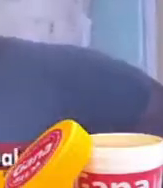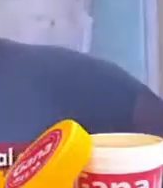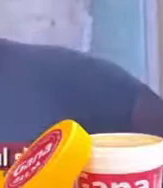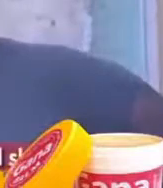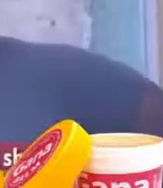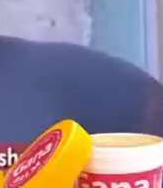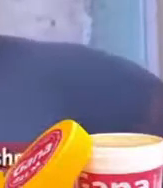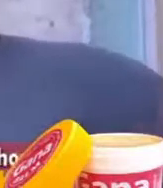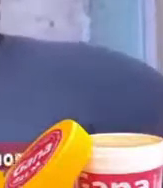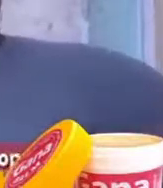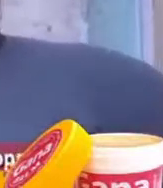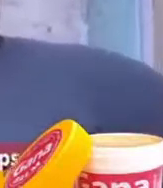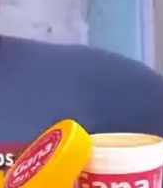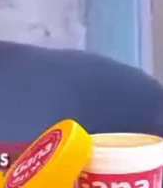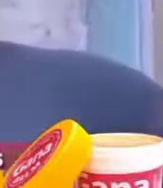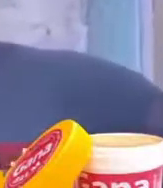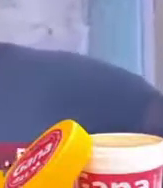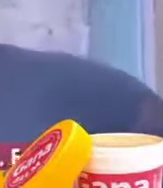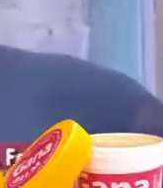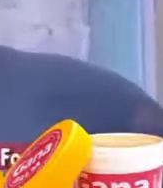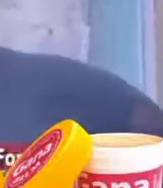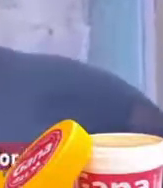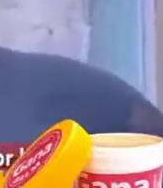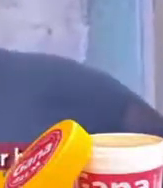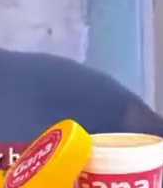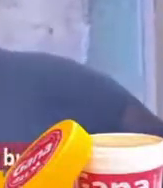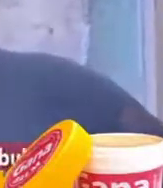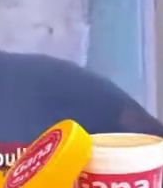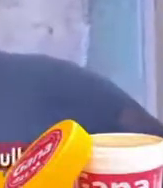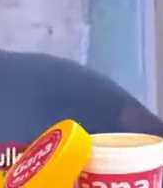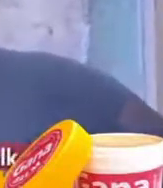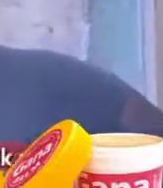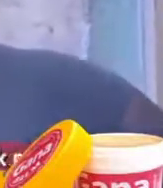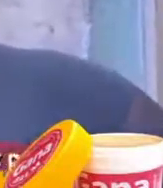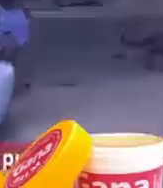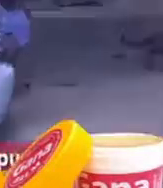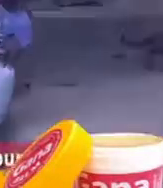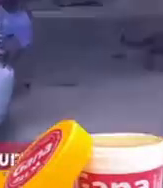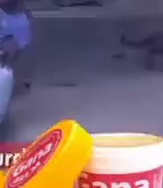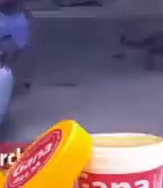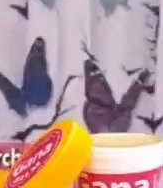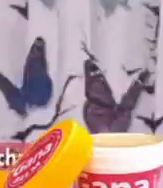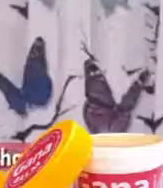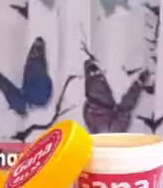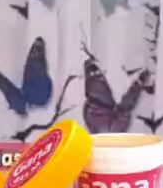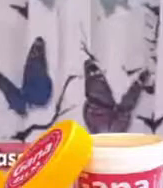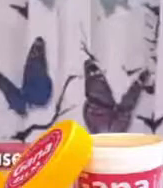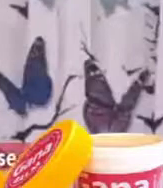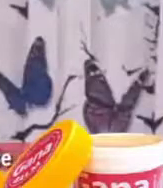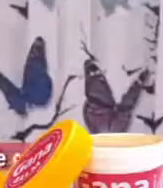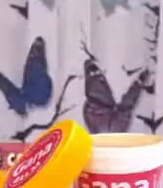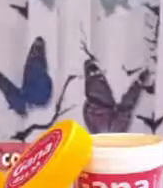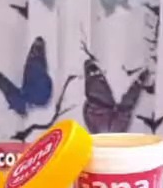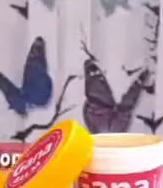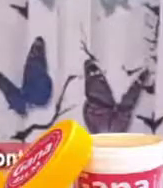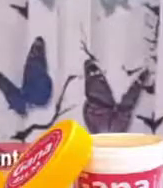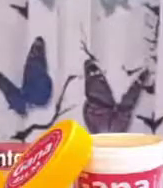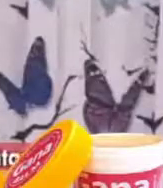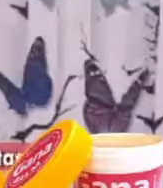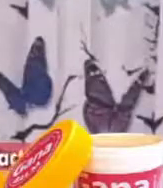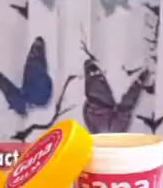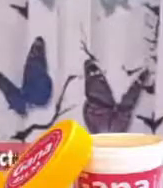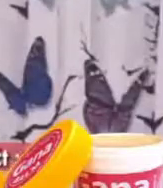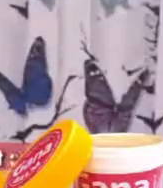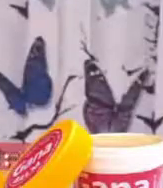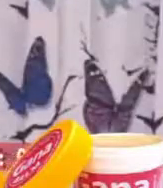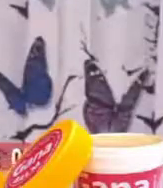Ganaba, young to to her. I first at Tiabako. I found you be 20 cedis. Hey! We need doctor. Nemo, say